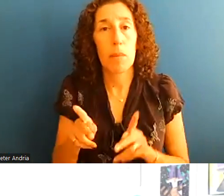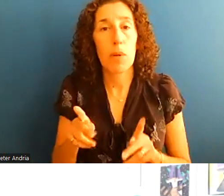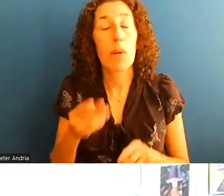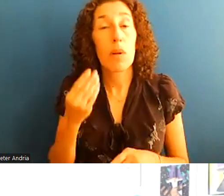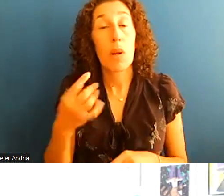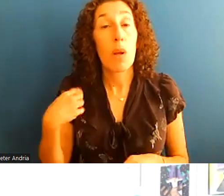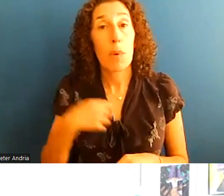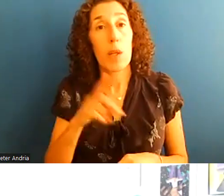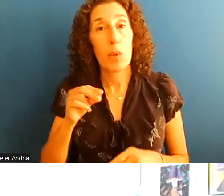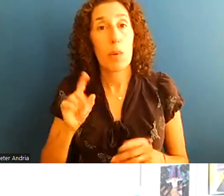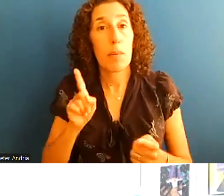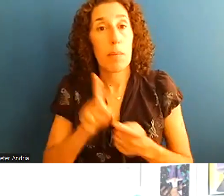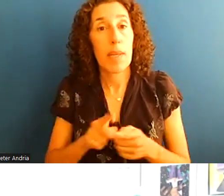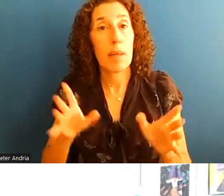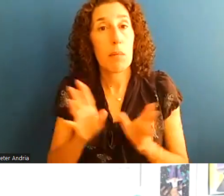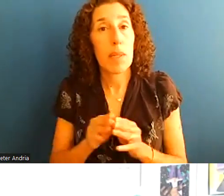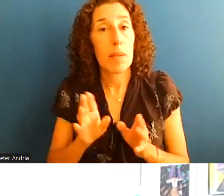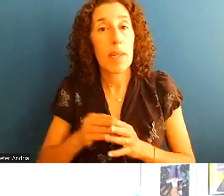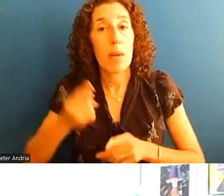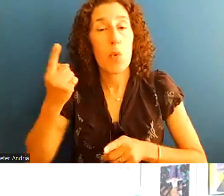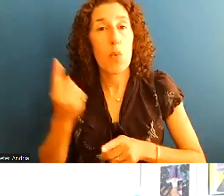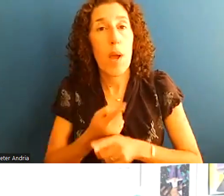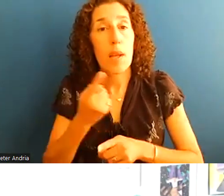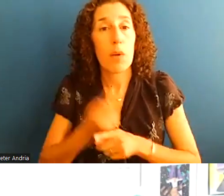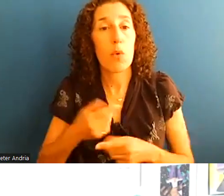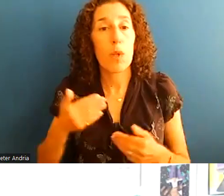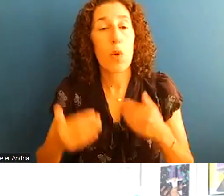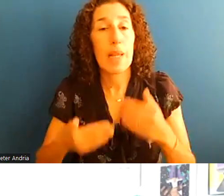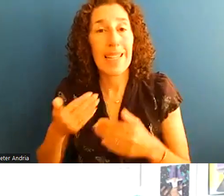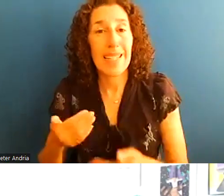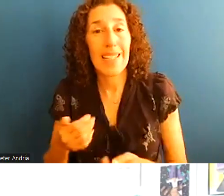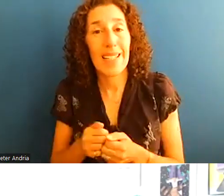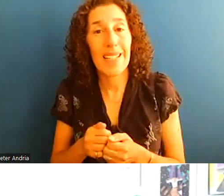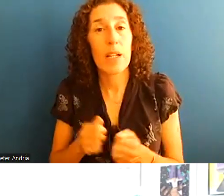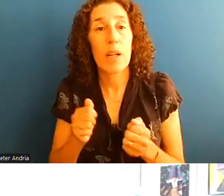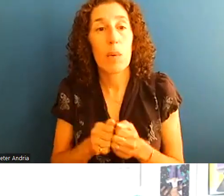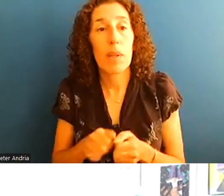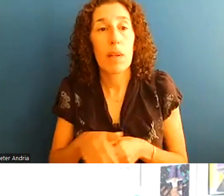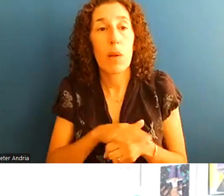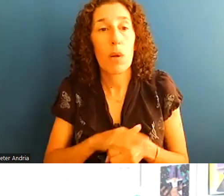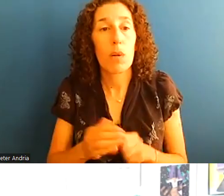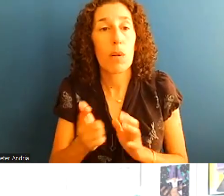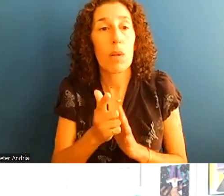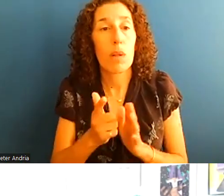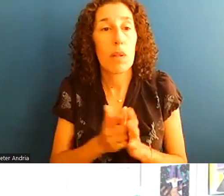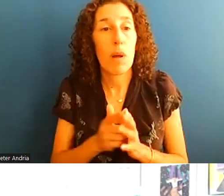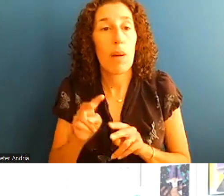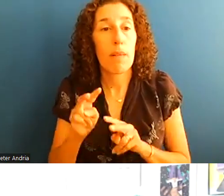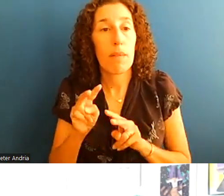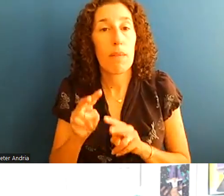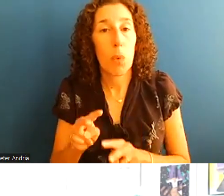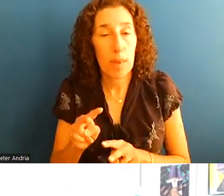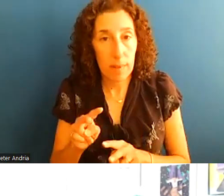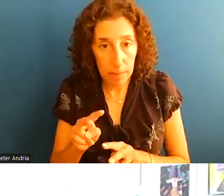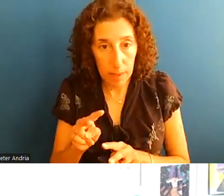team, including MCASA, our local law enforcement, our state's attorney, everybody. We meet probably quarterly, I would